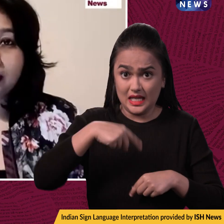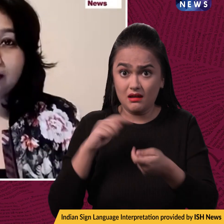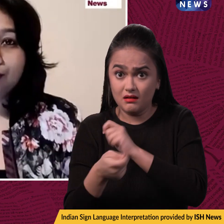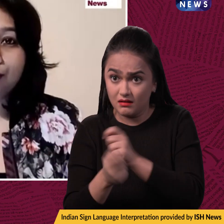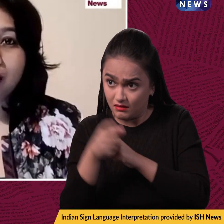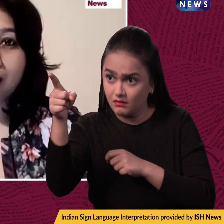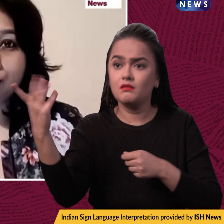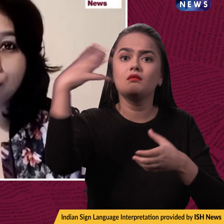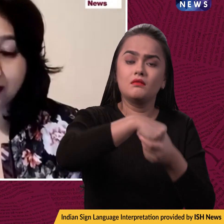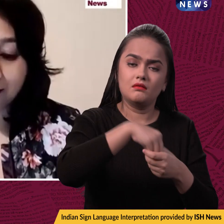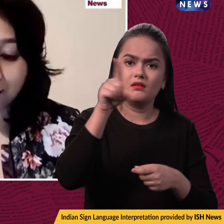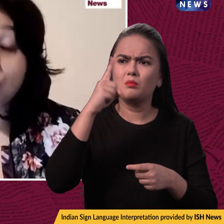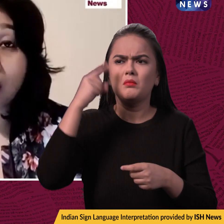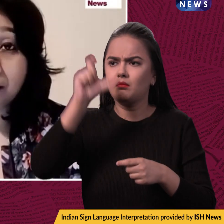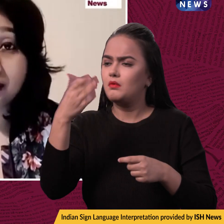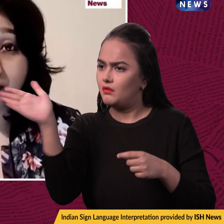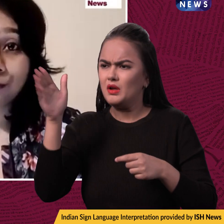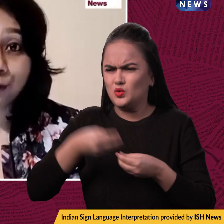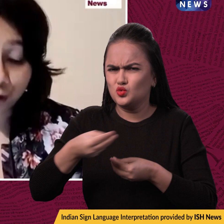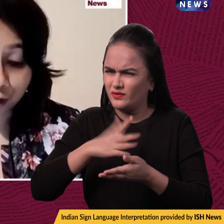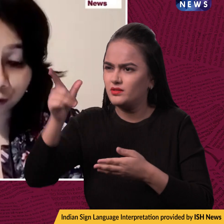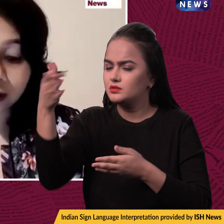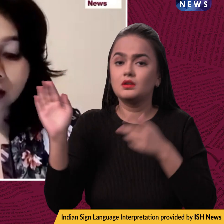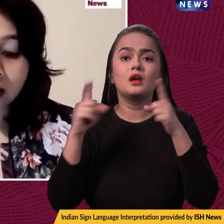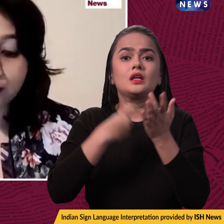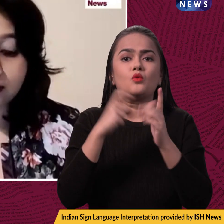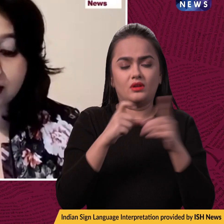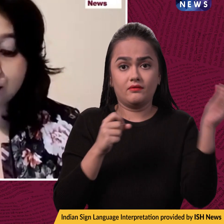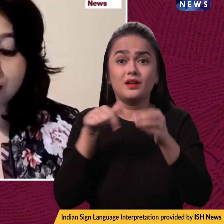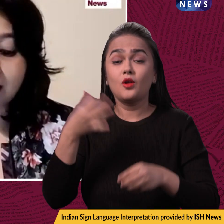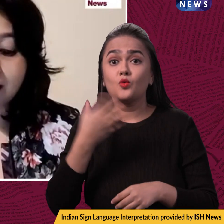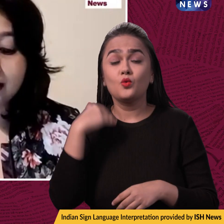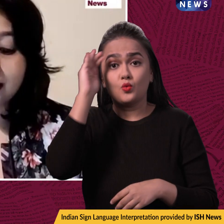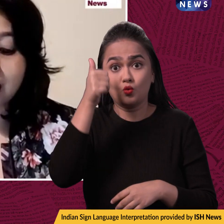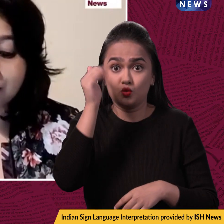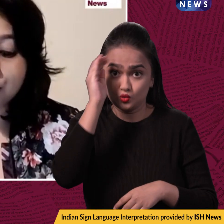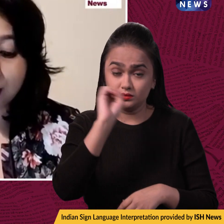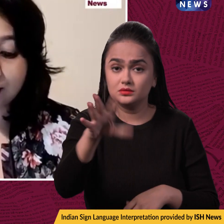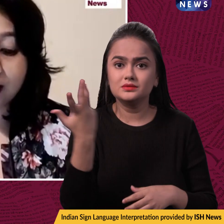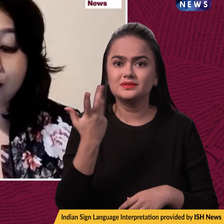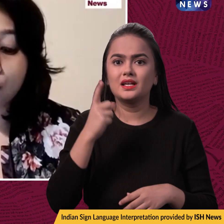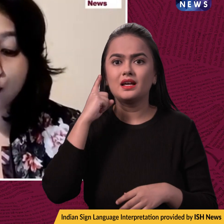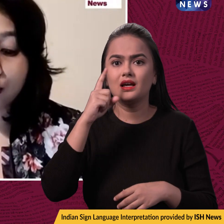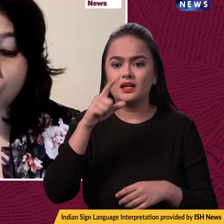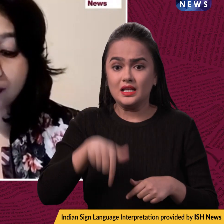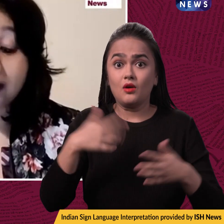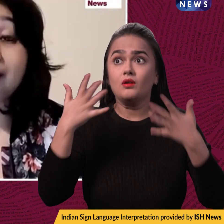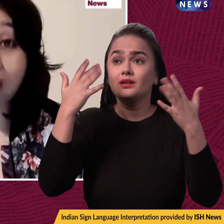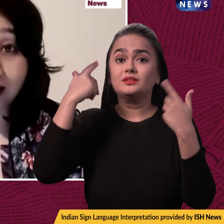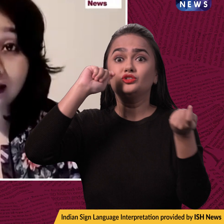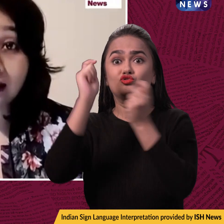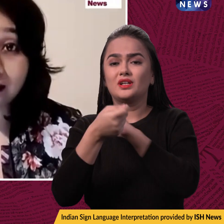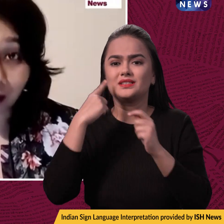before we leave you, we give you one piece of good news. With an aim to tackle climate change and global warming,